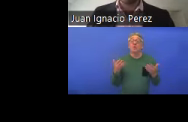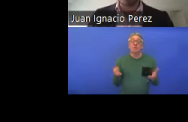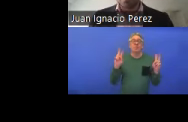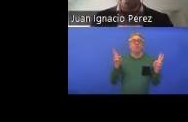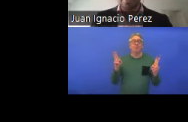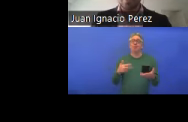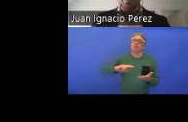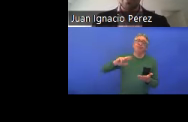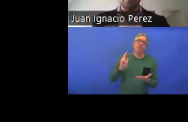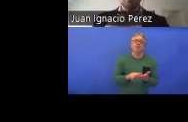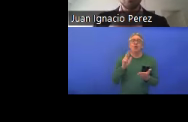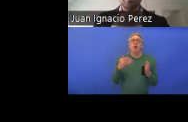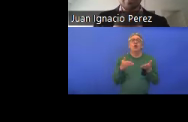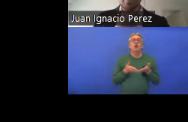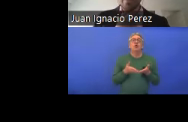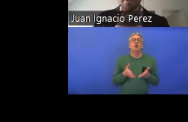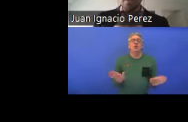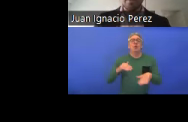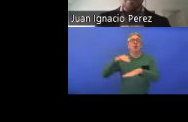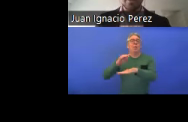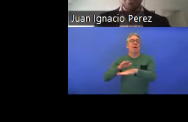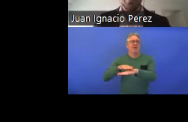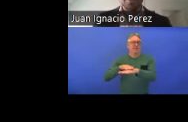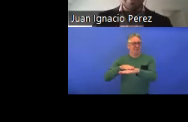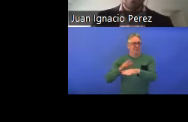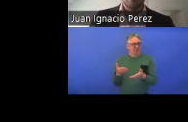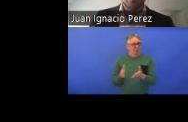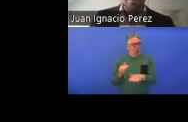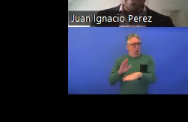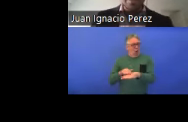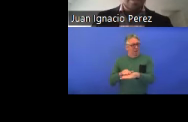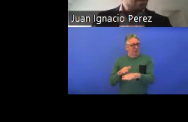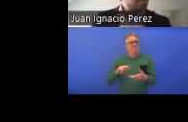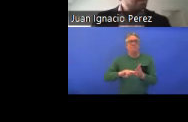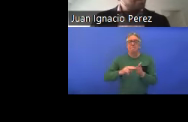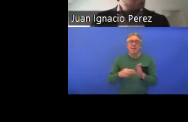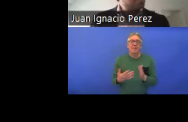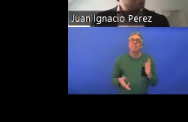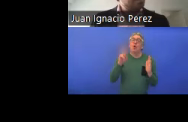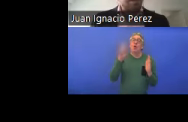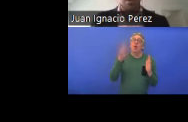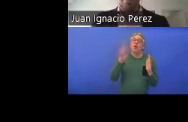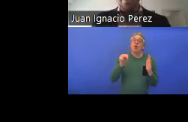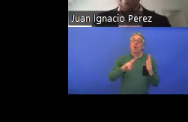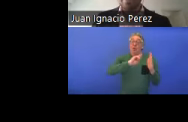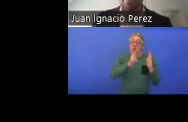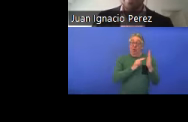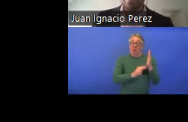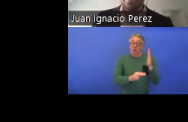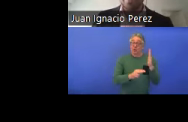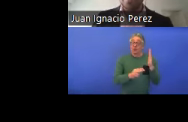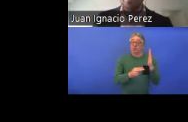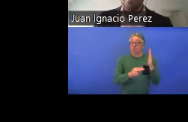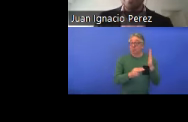and elaborate on the content of the convention on different topics. For instance, the recently adopted general comment